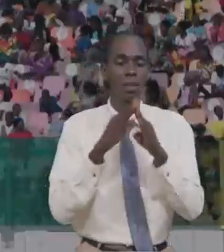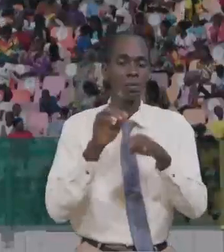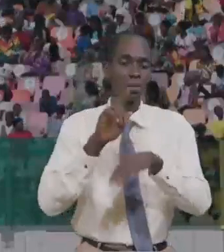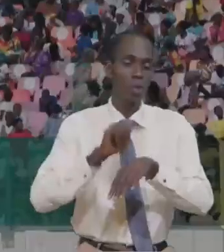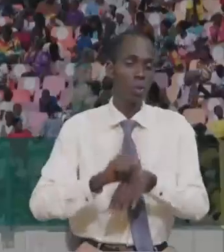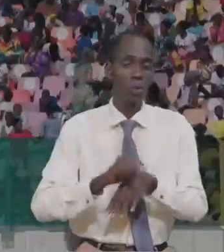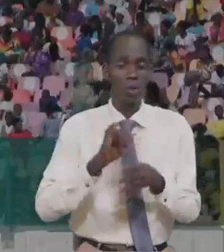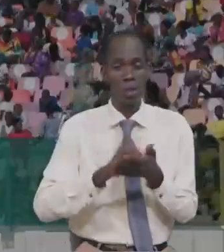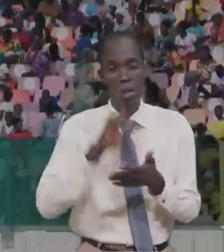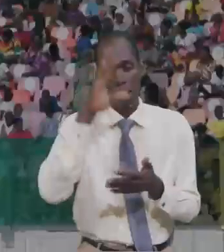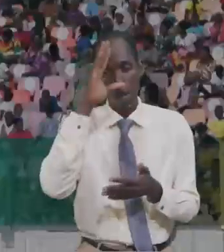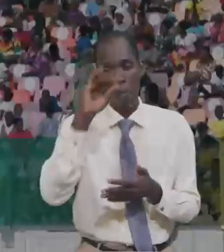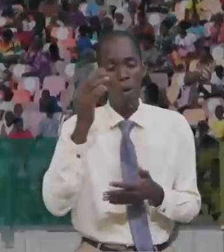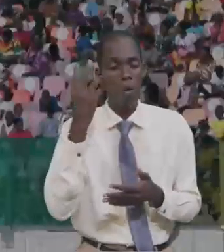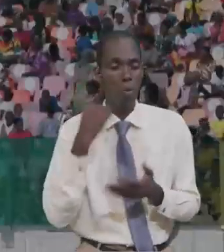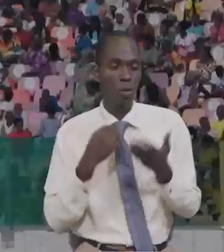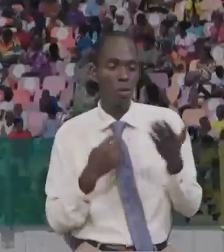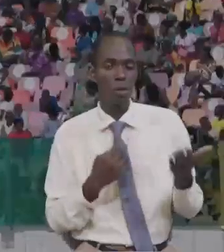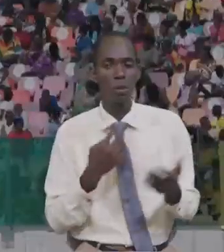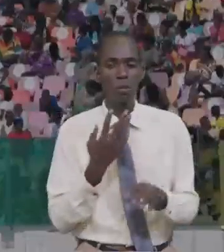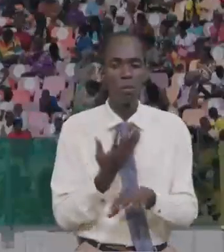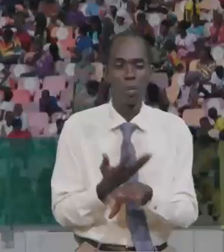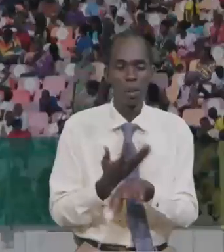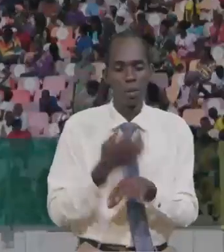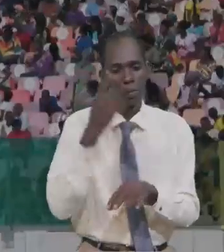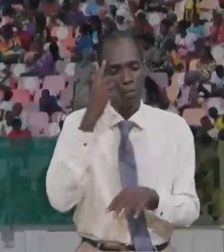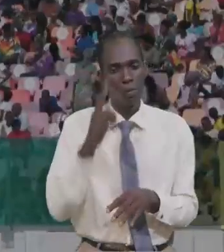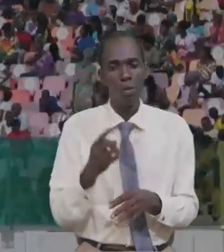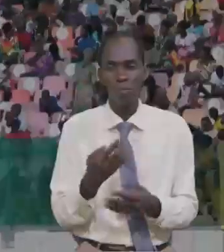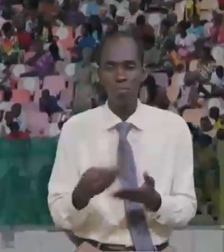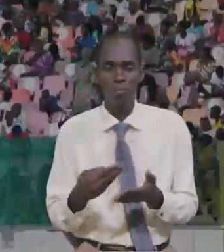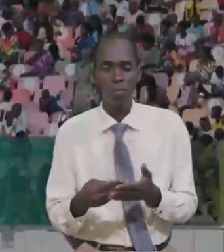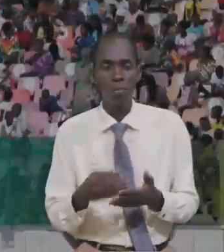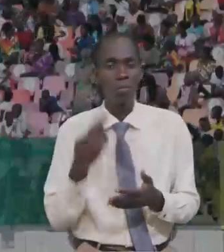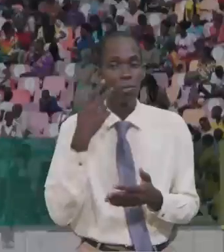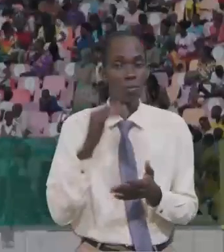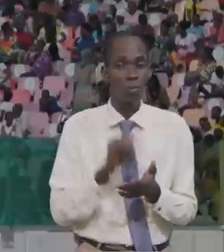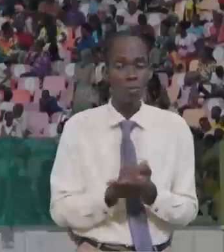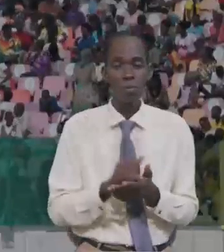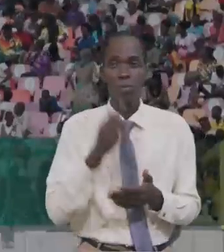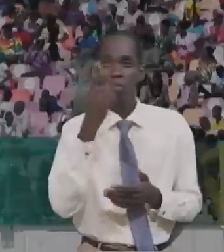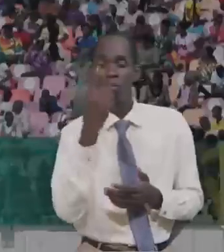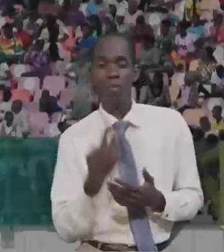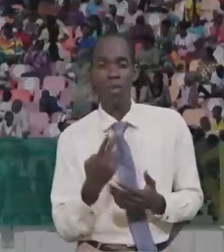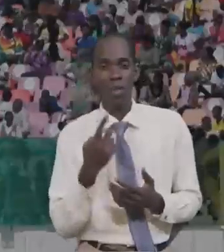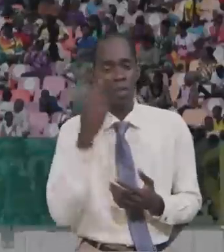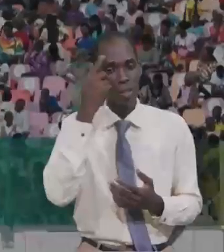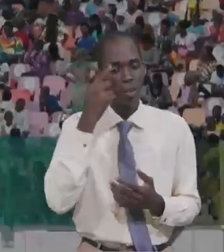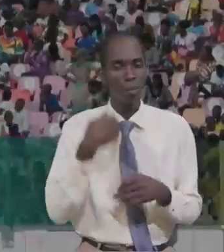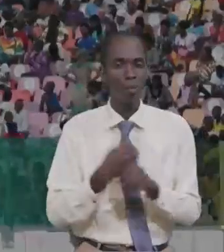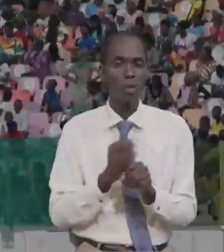paralyzed begging when we should be rising up and moving. And in the earlier part of my